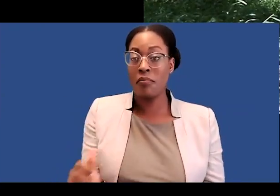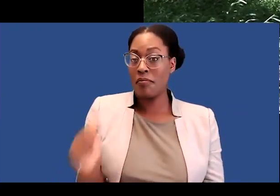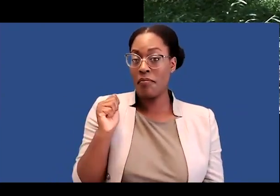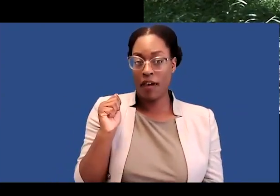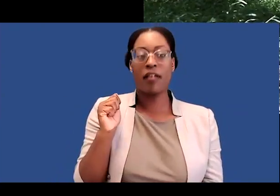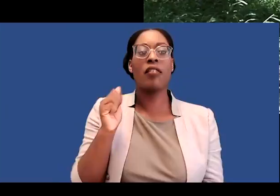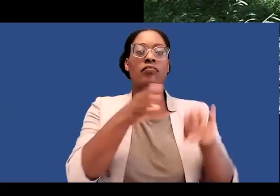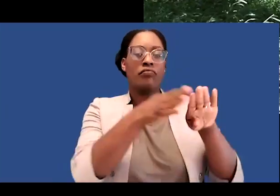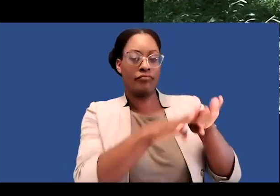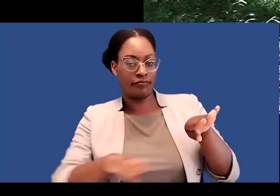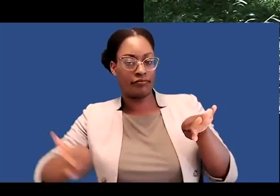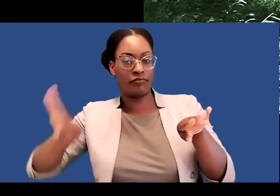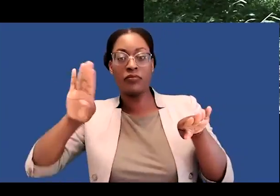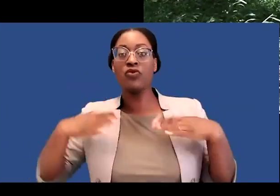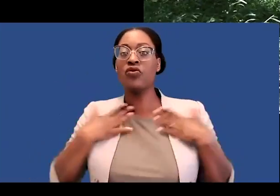lift the chest.